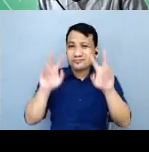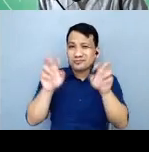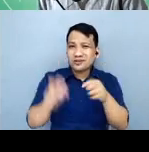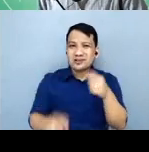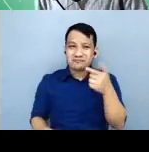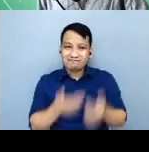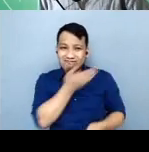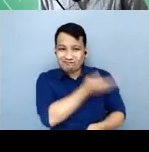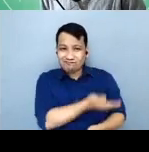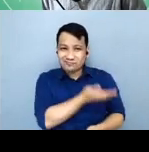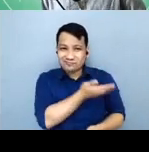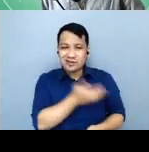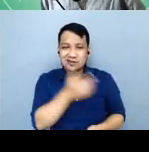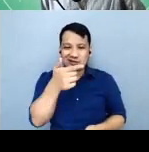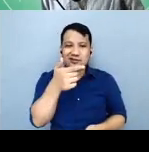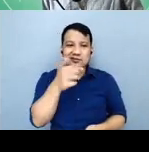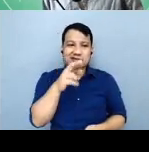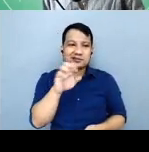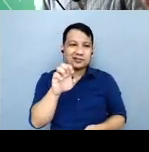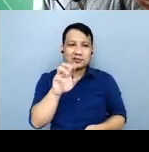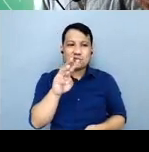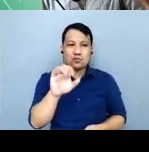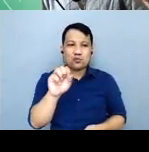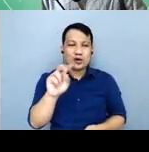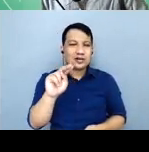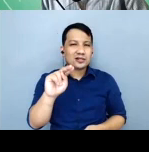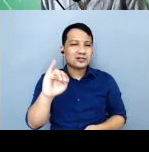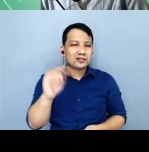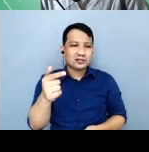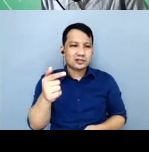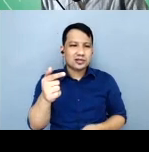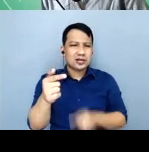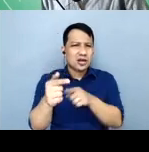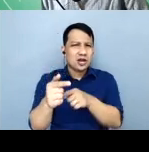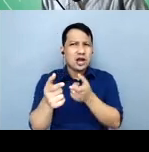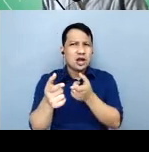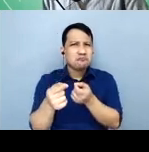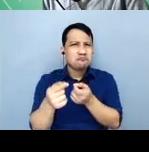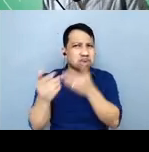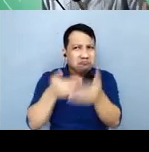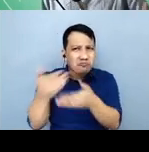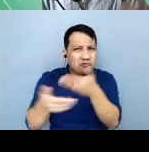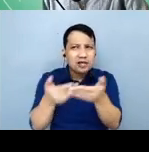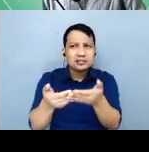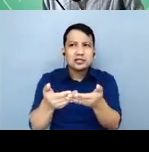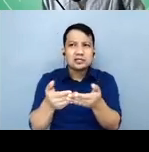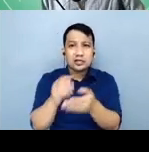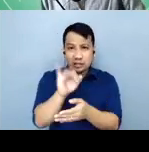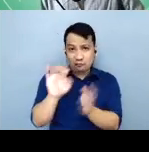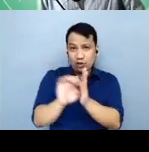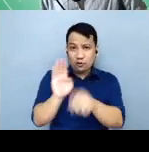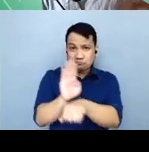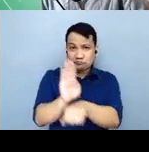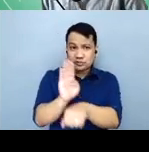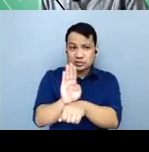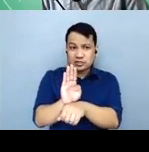greenwashing. Greenwashing is a practice in which a business can market or present themselves as